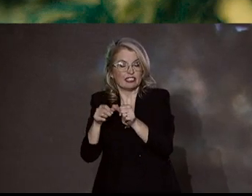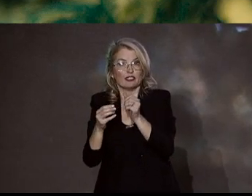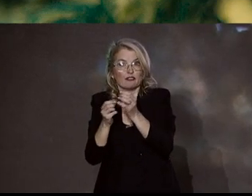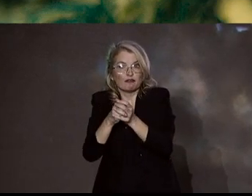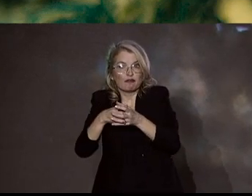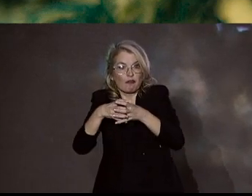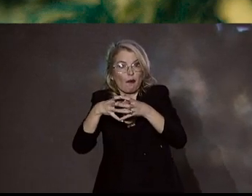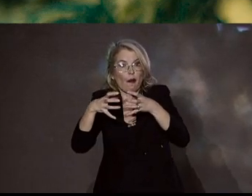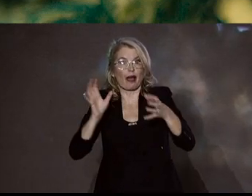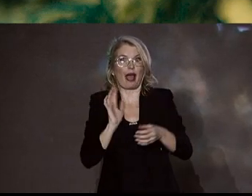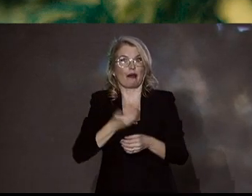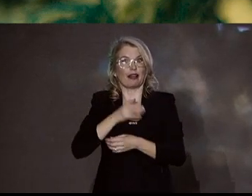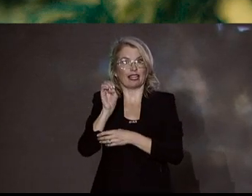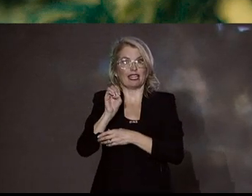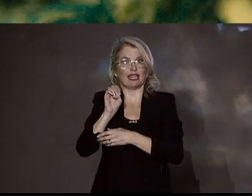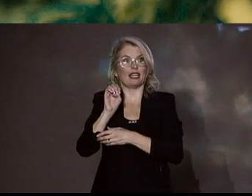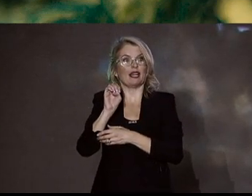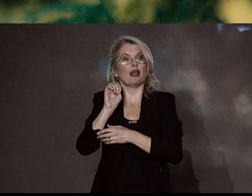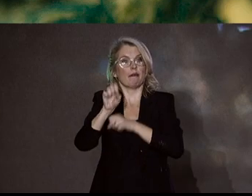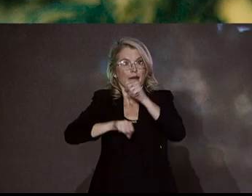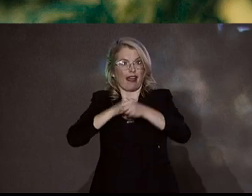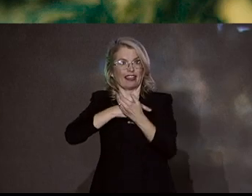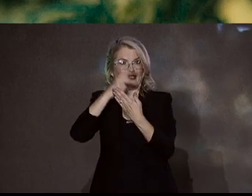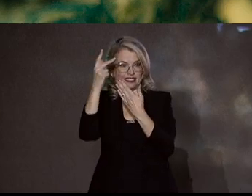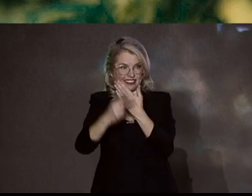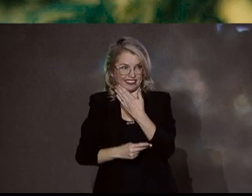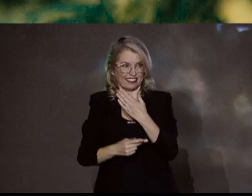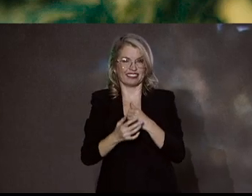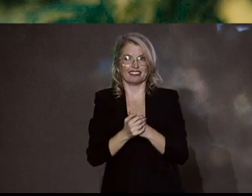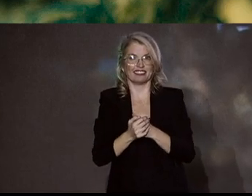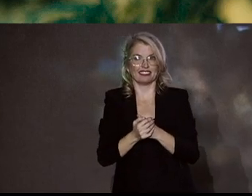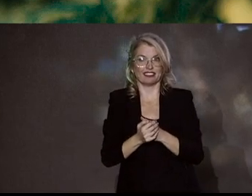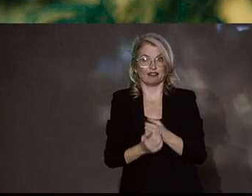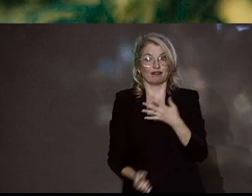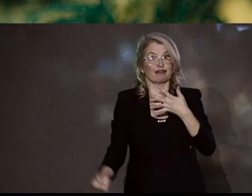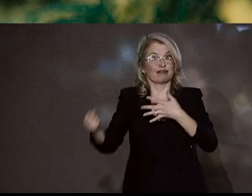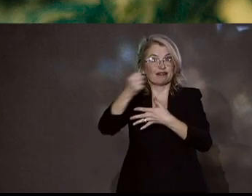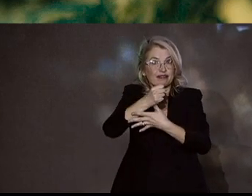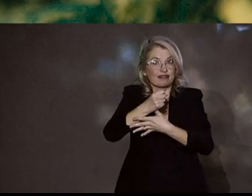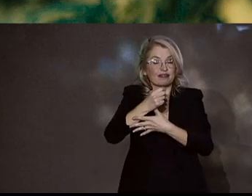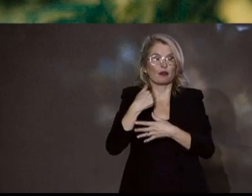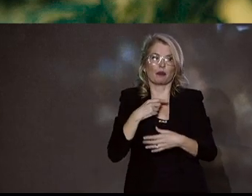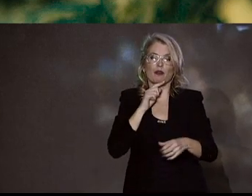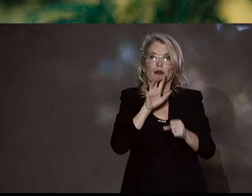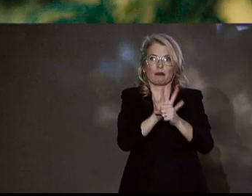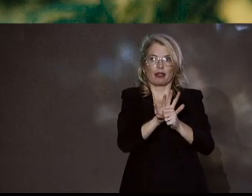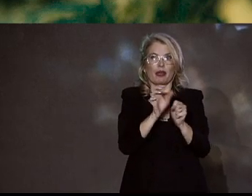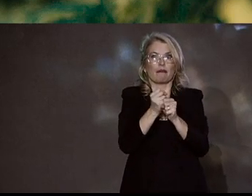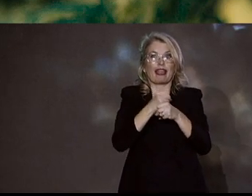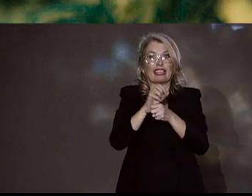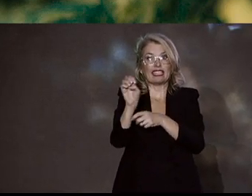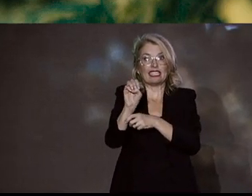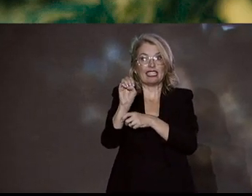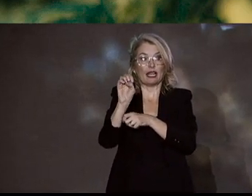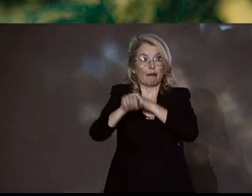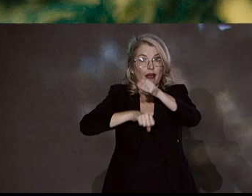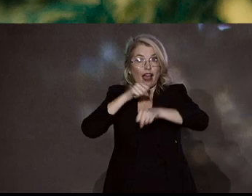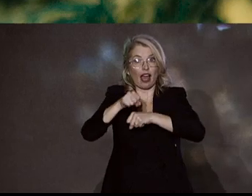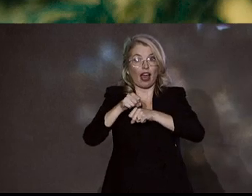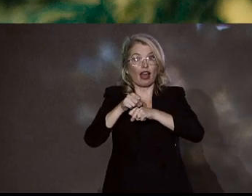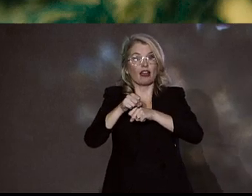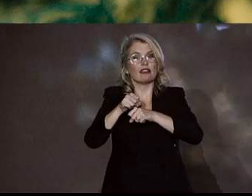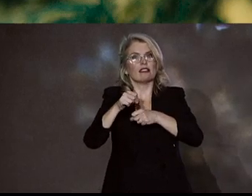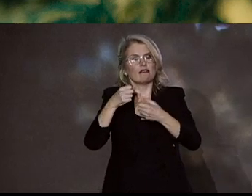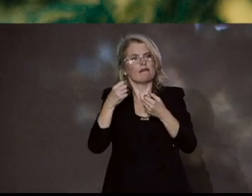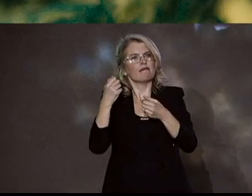continuously growing our e-bike portfolio. Above all, we are committed to making e-bikes a